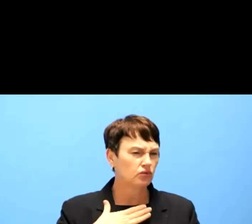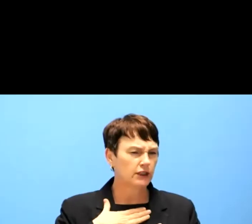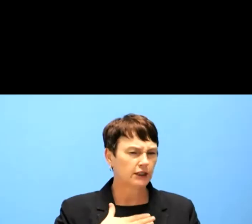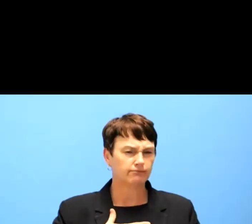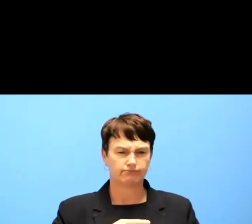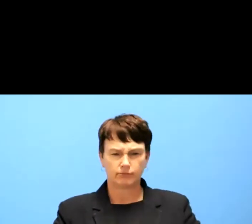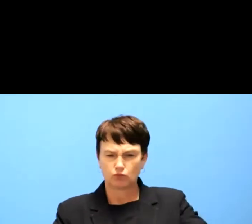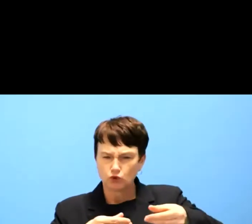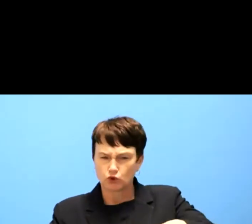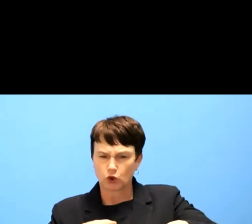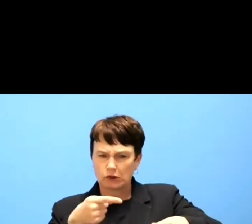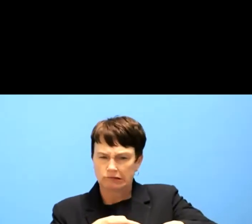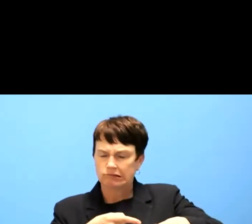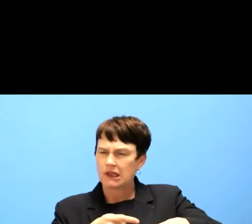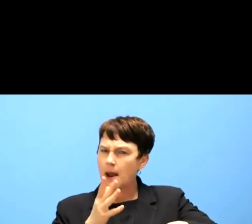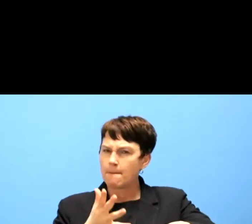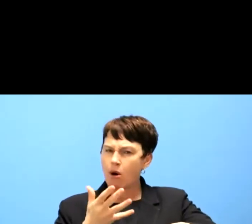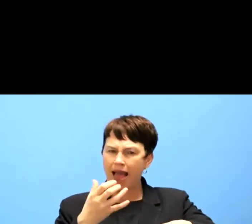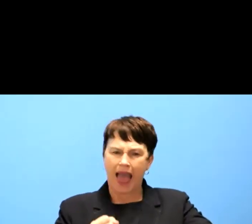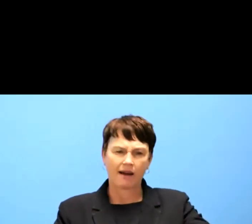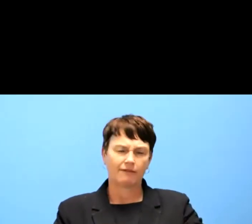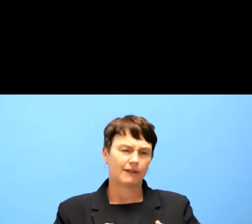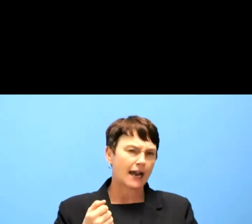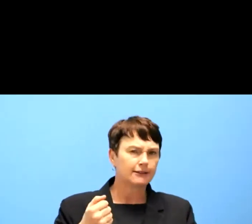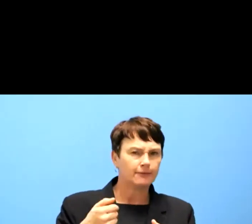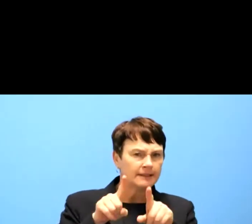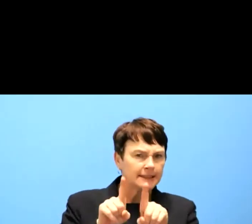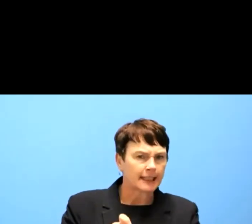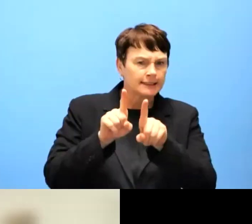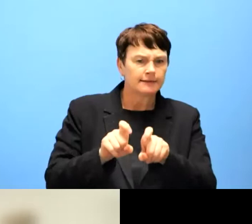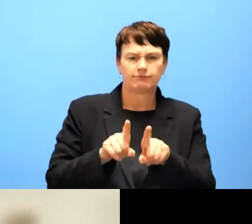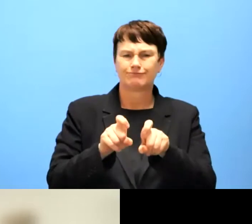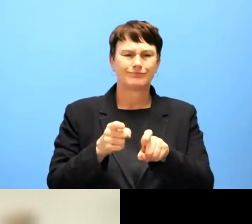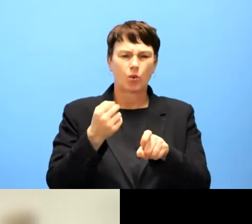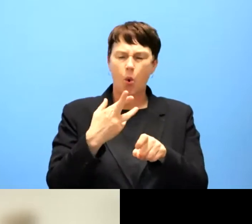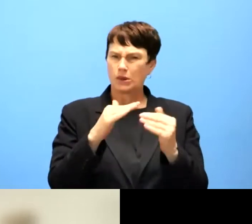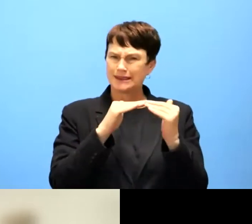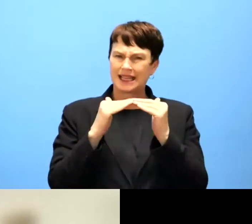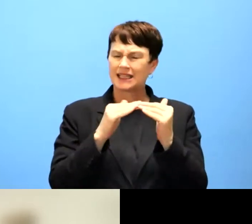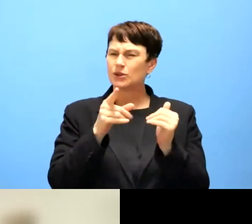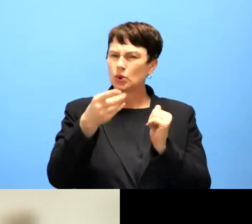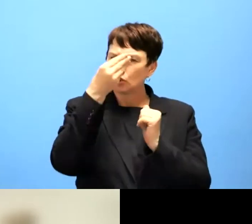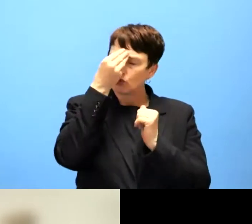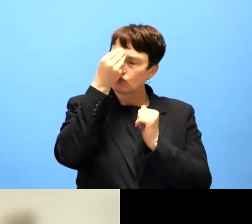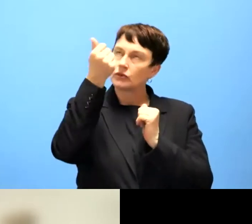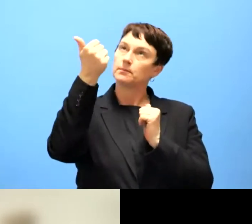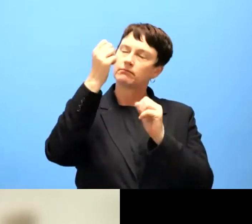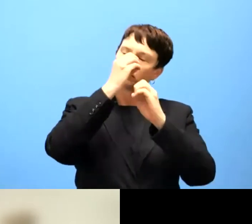like videos or hand-holding guidance? What is your kind of dream world looking like if you could